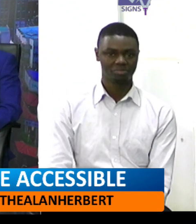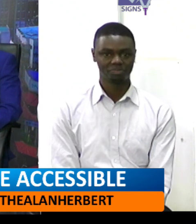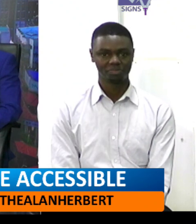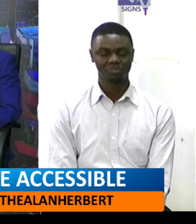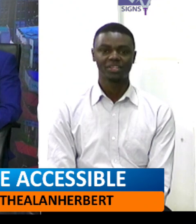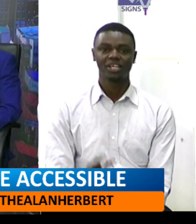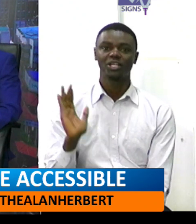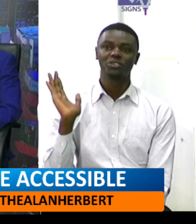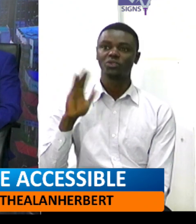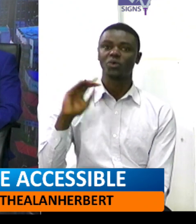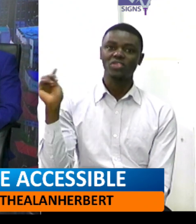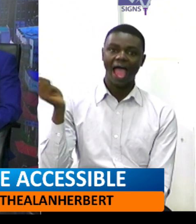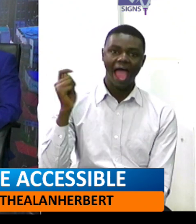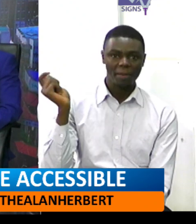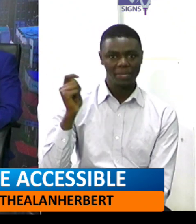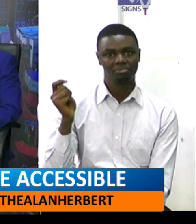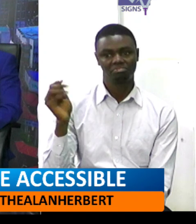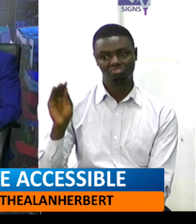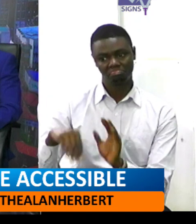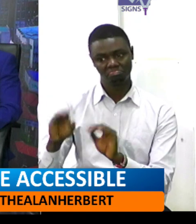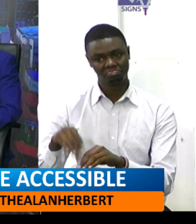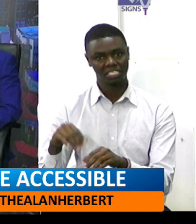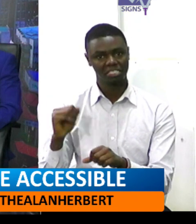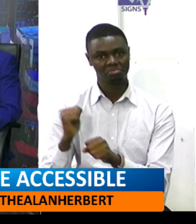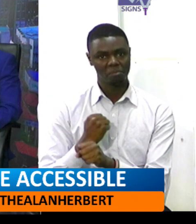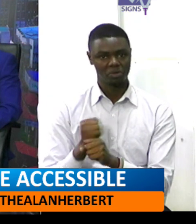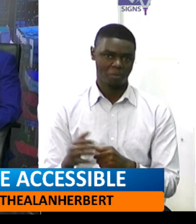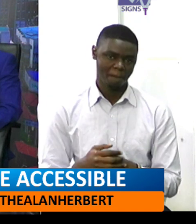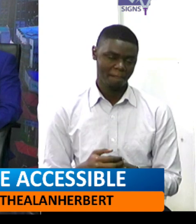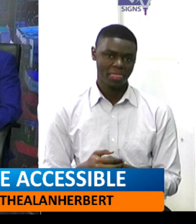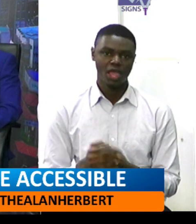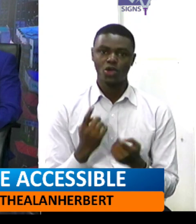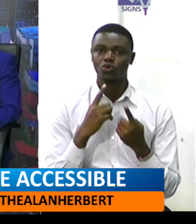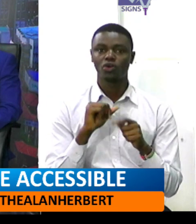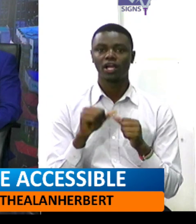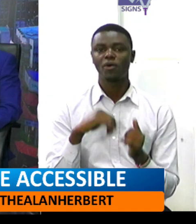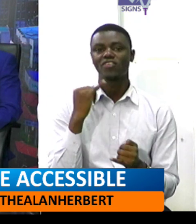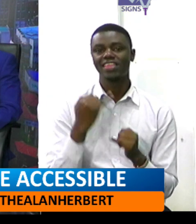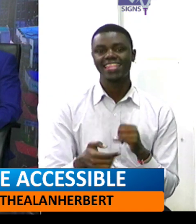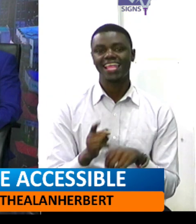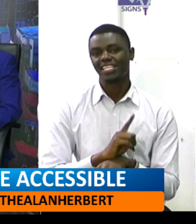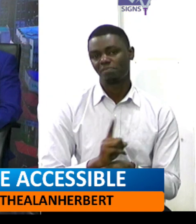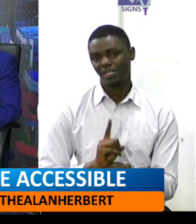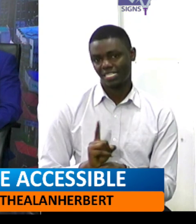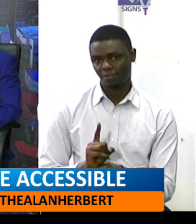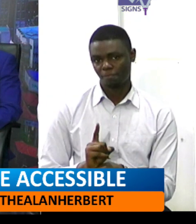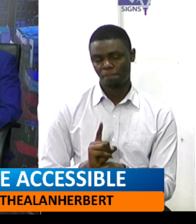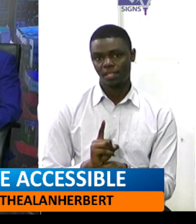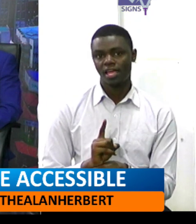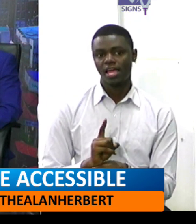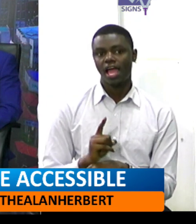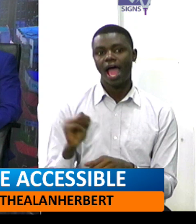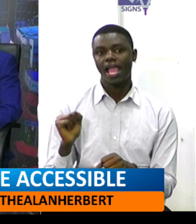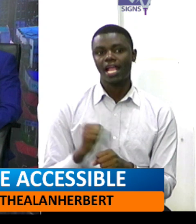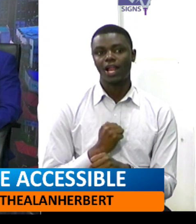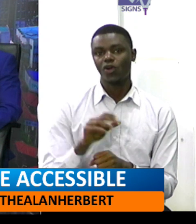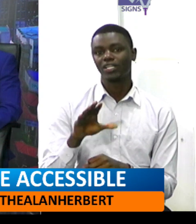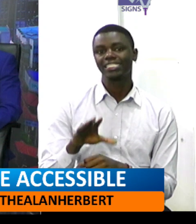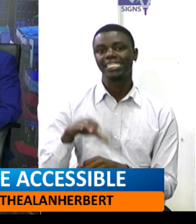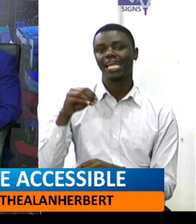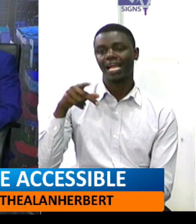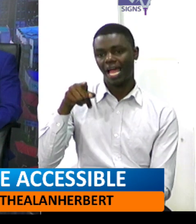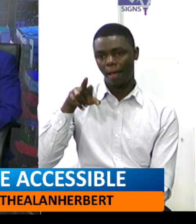Utakuja harambee hatutatoa. Exactly. You also spoke about last minute. I can take a premium right